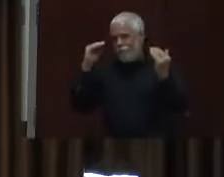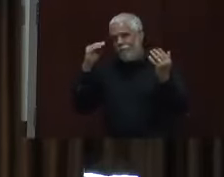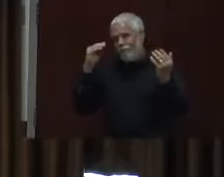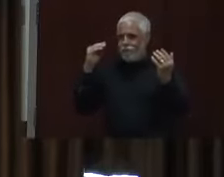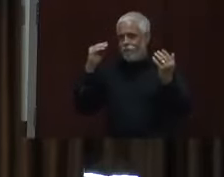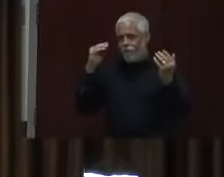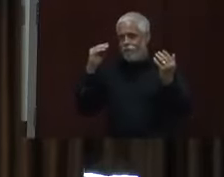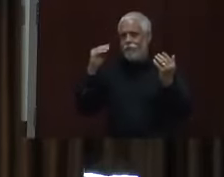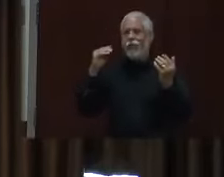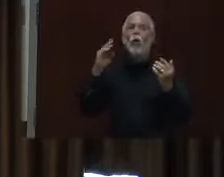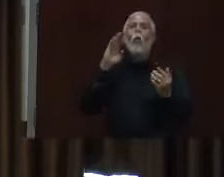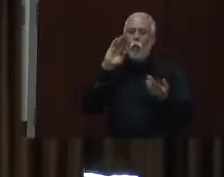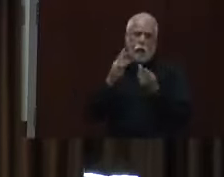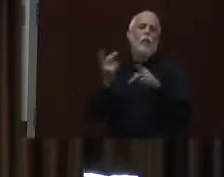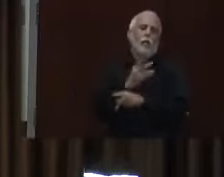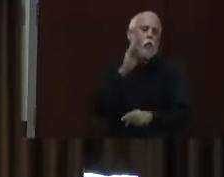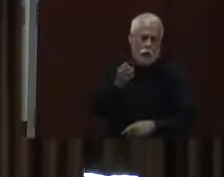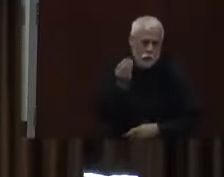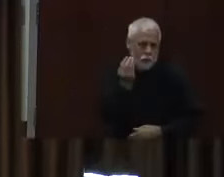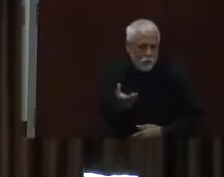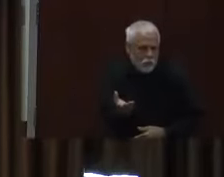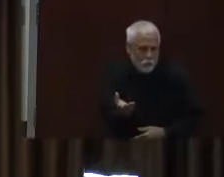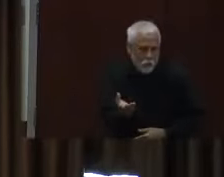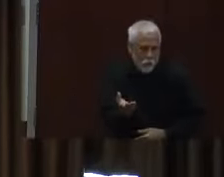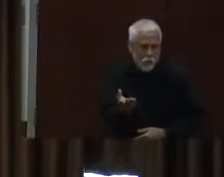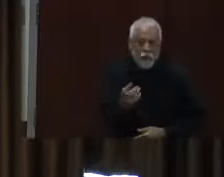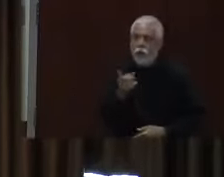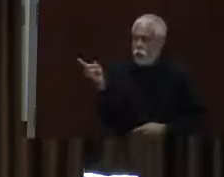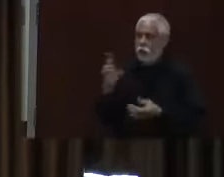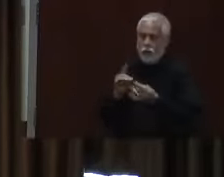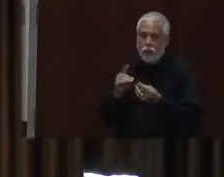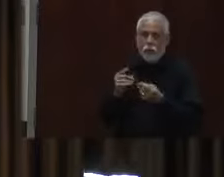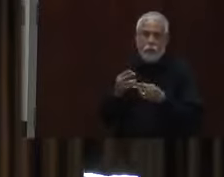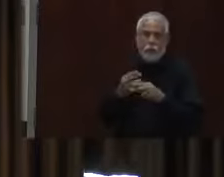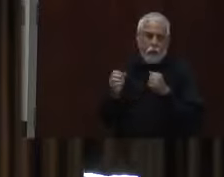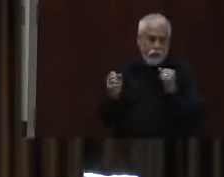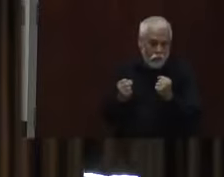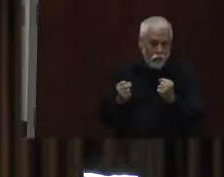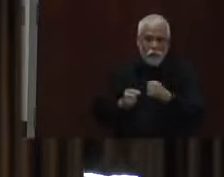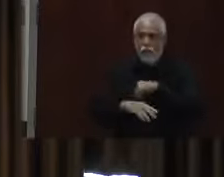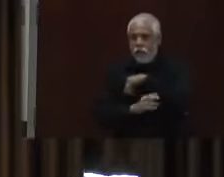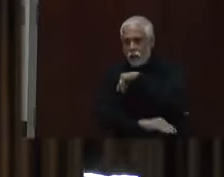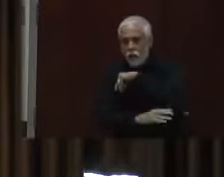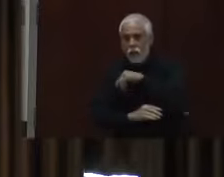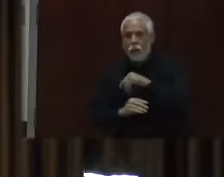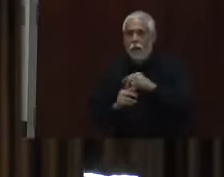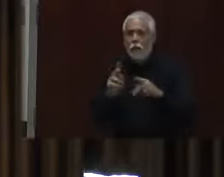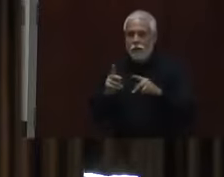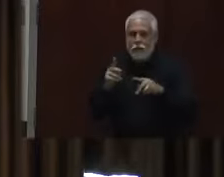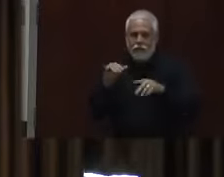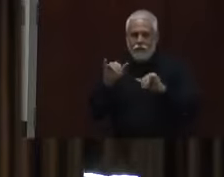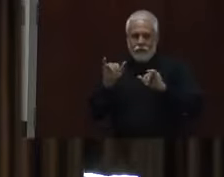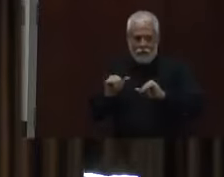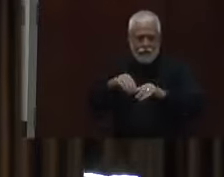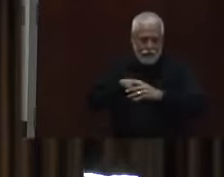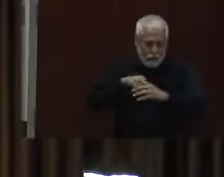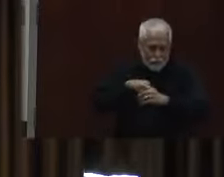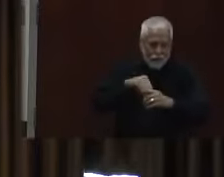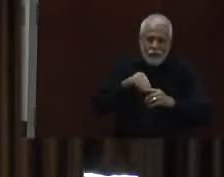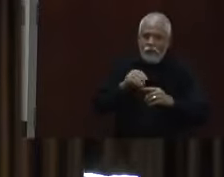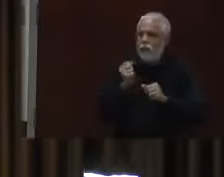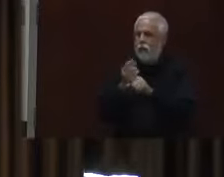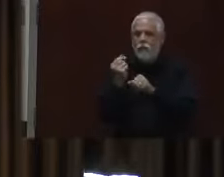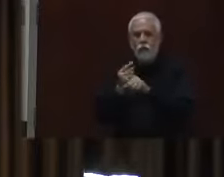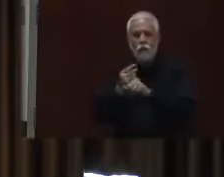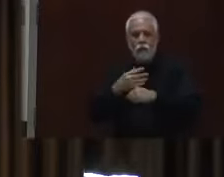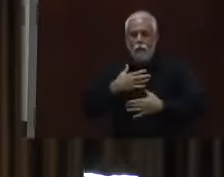I do know it's going to get worse, okay, because as you pointed out, as we move inside and as we have the behaviors, we see it every year